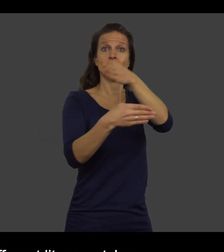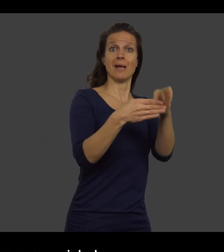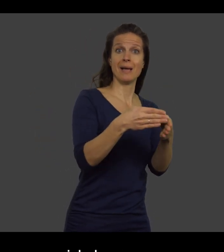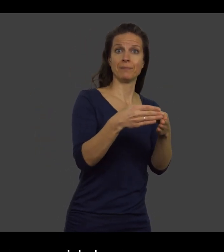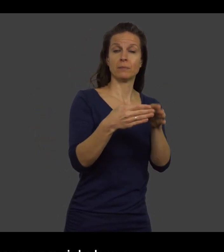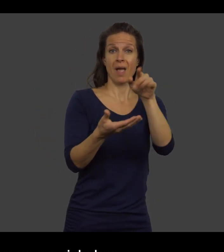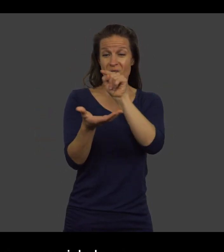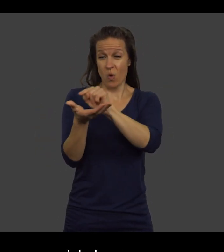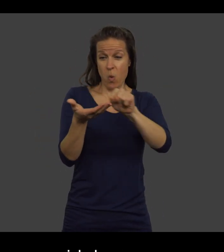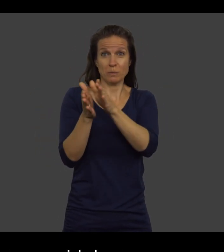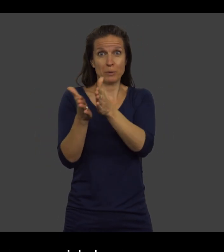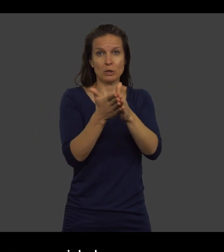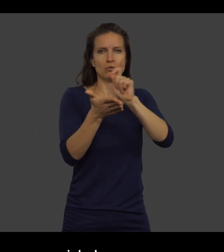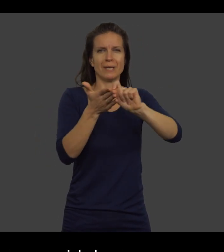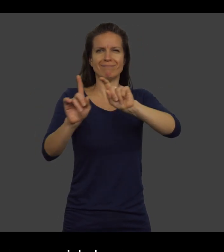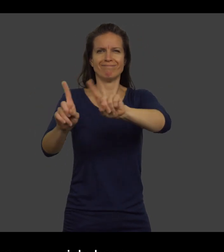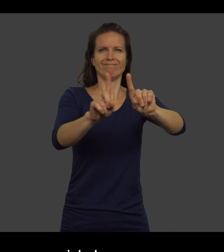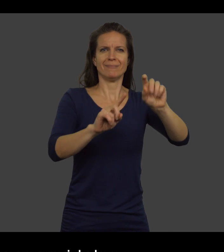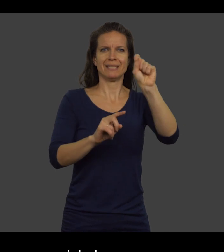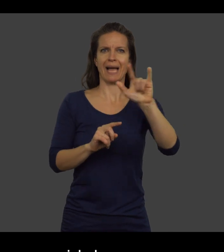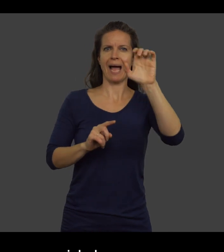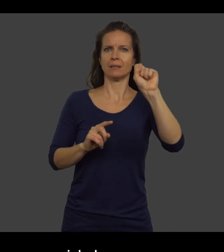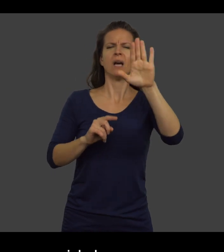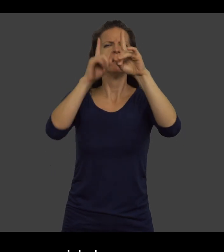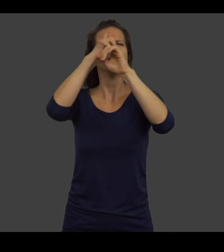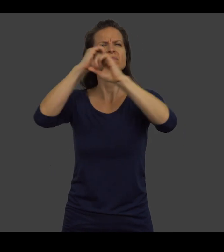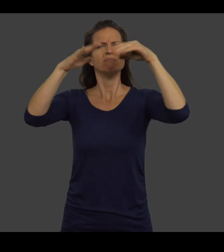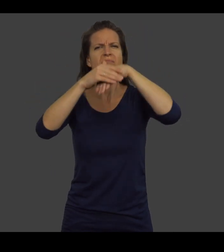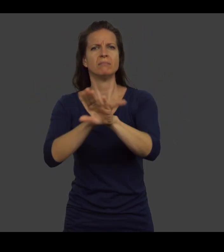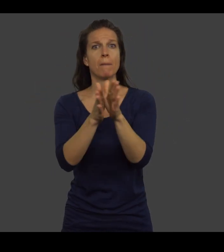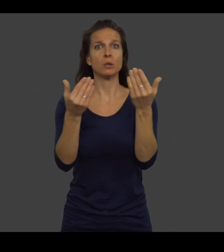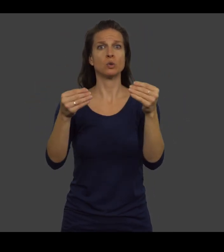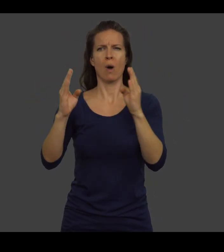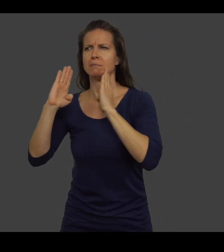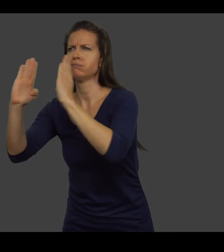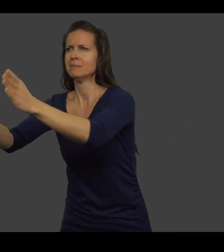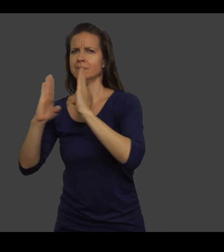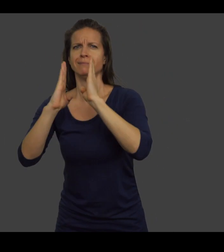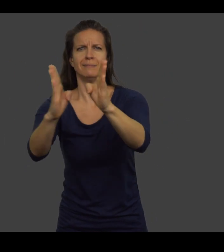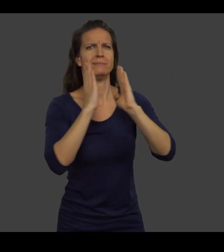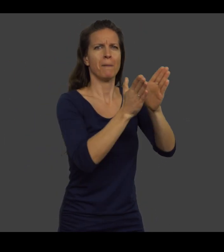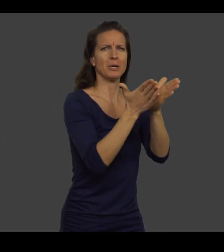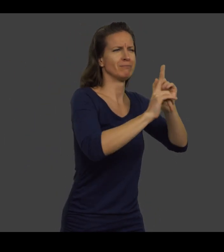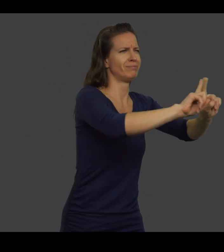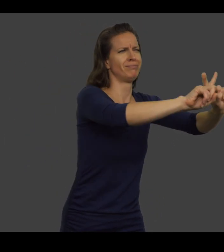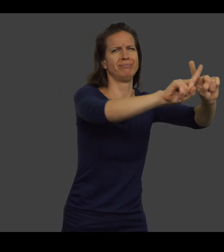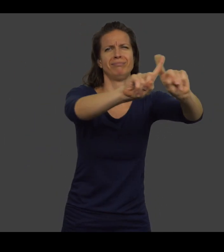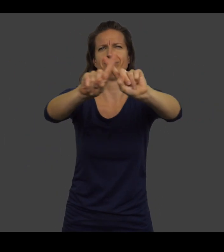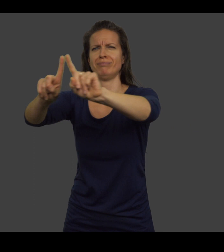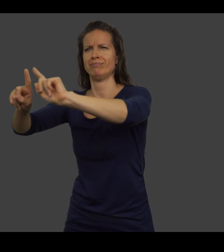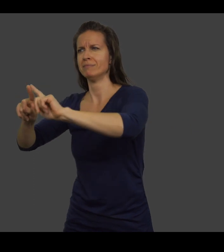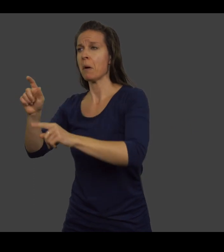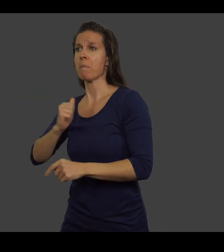styles. Yeah, think of it like walking into a bookstore where every aisle has a different kind of literature. There's history or poetry or